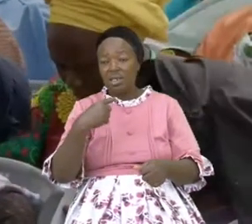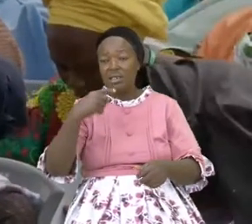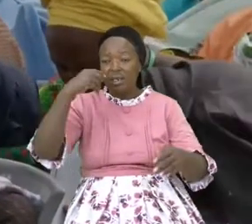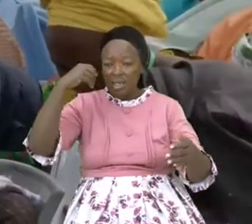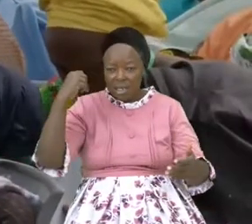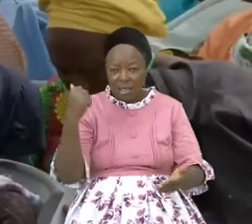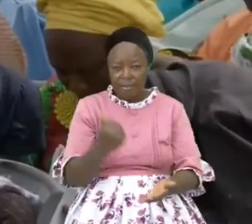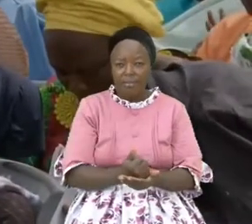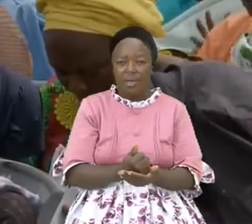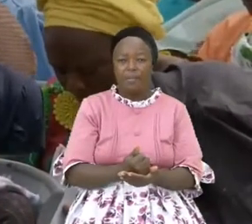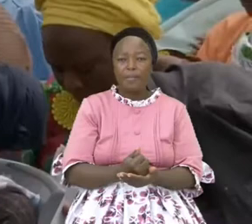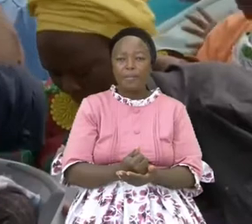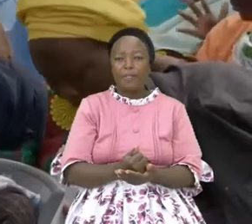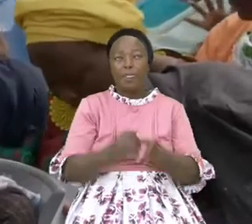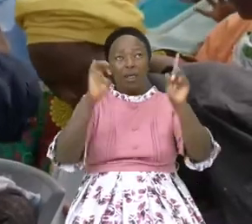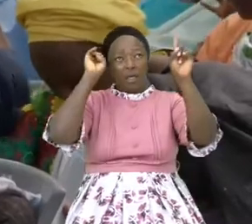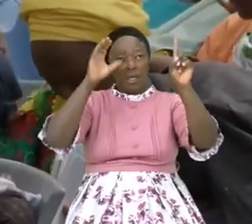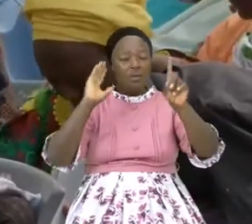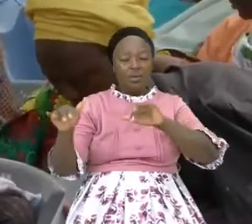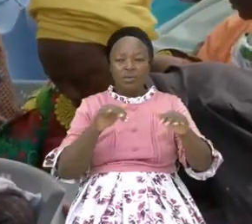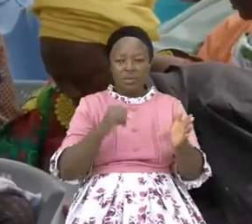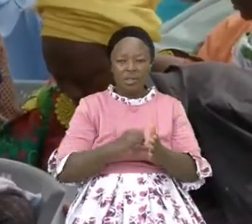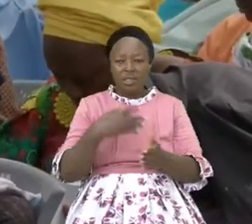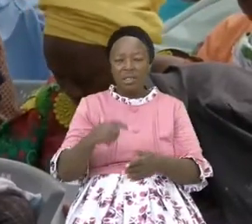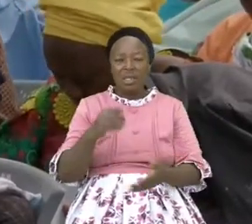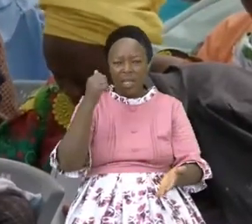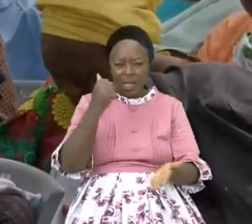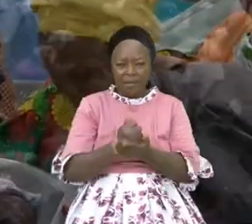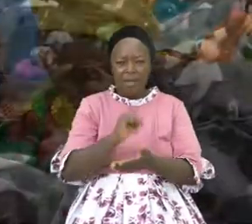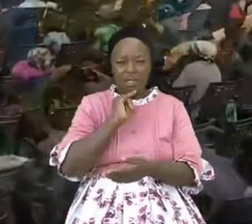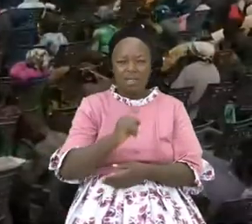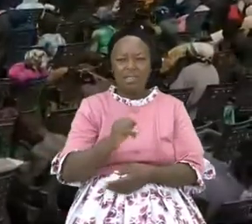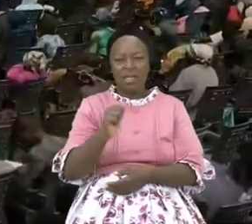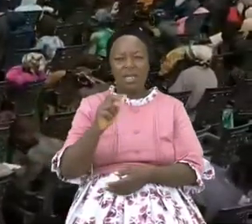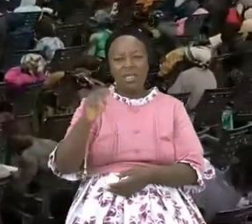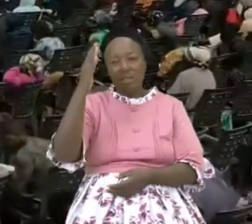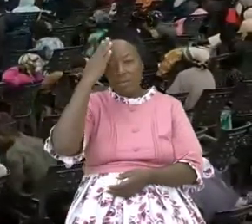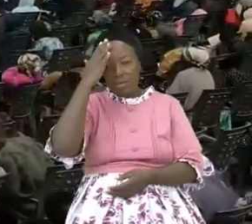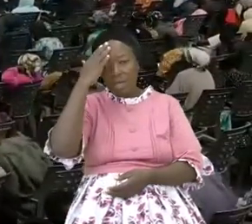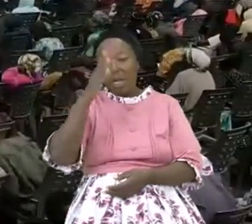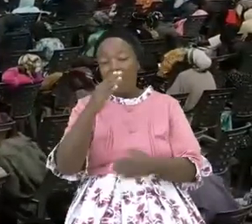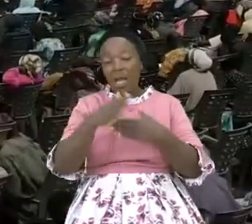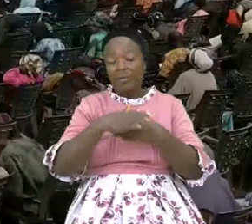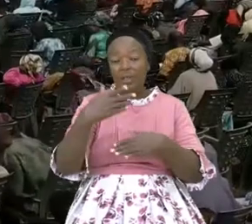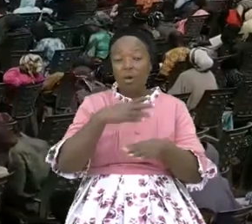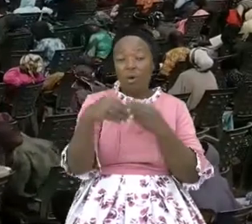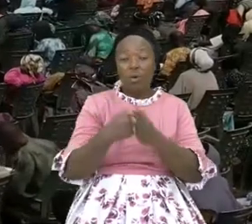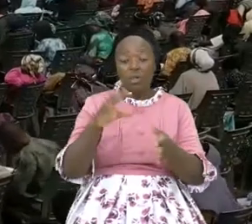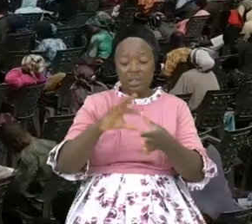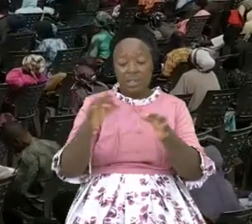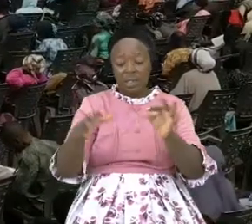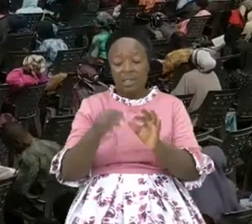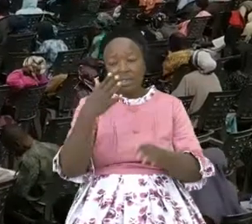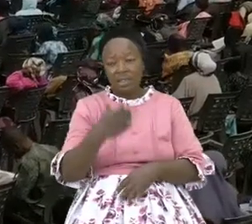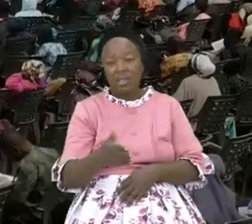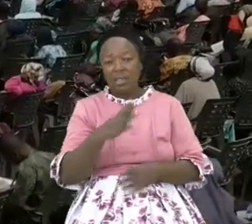Amen. He will do it. The amen is an acknowledgement. After the whole sentence there, then it